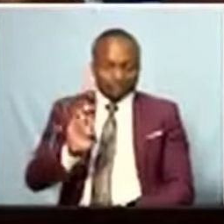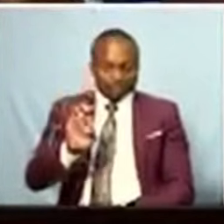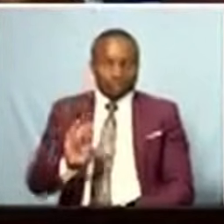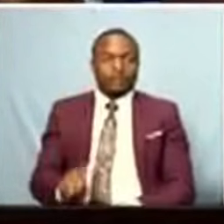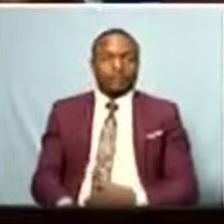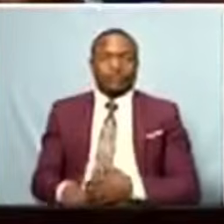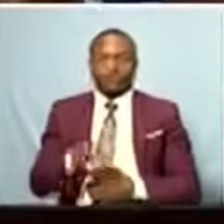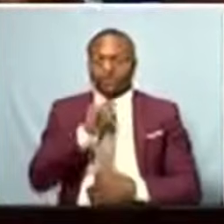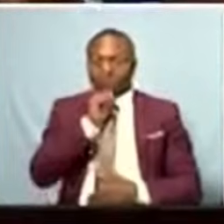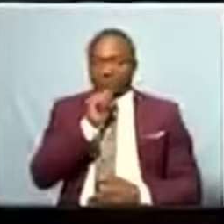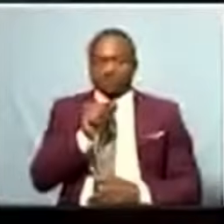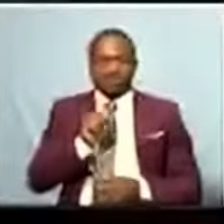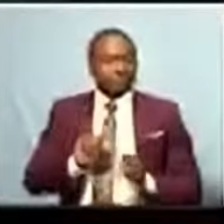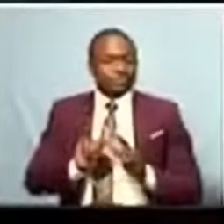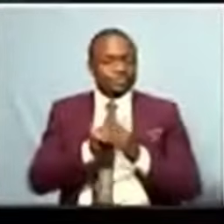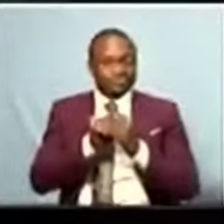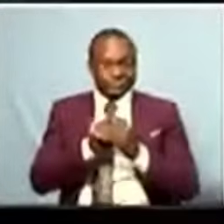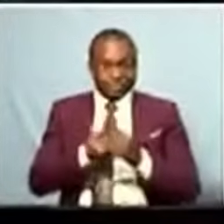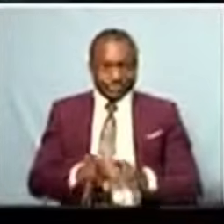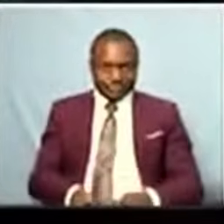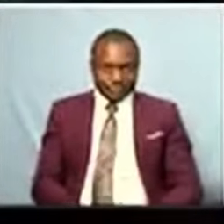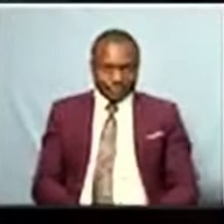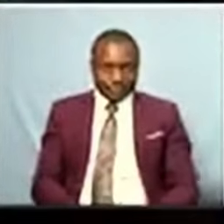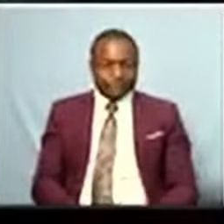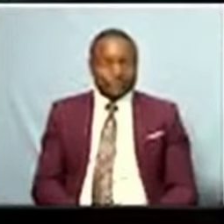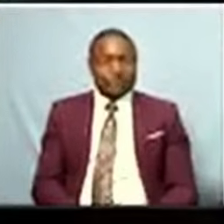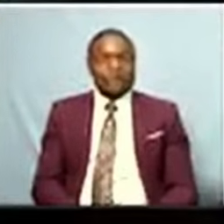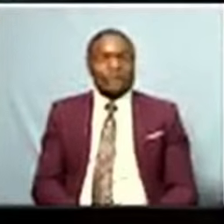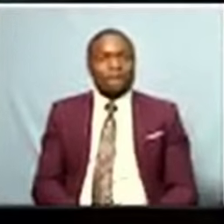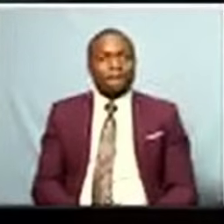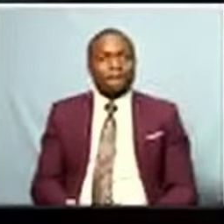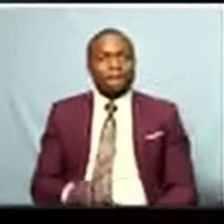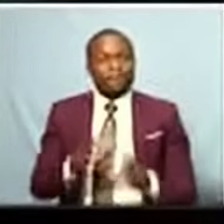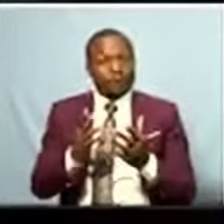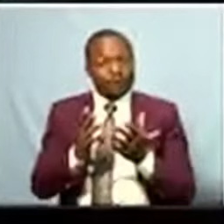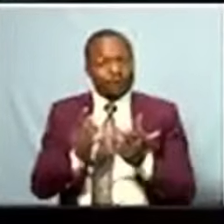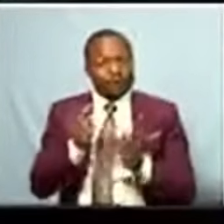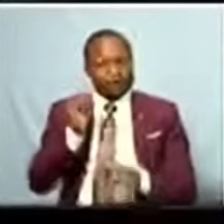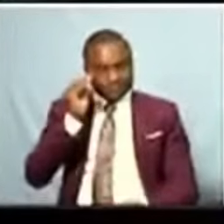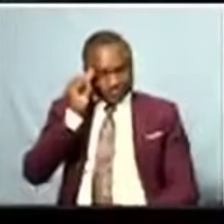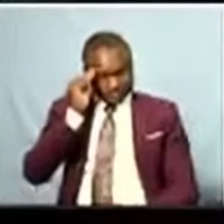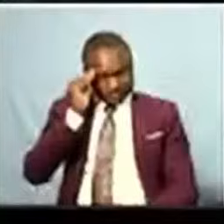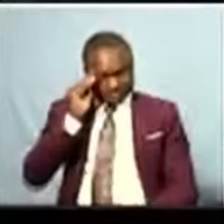that have not commenced. But so we want to find out,